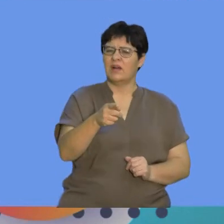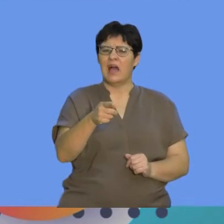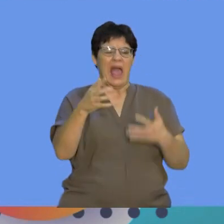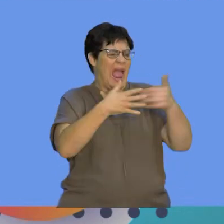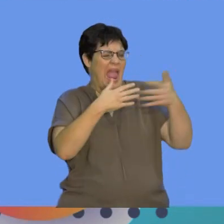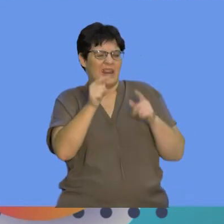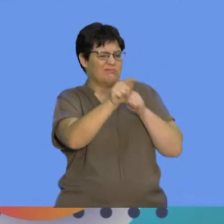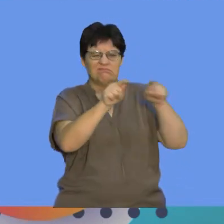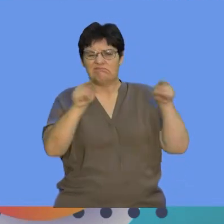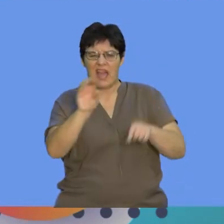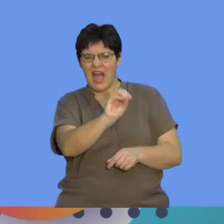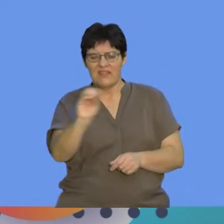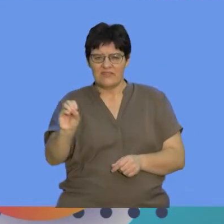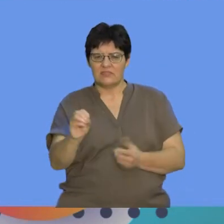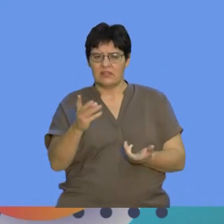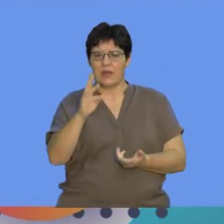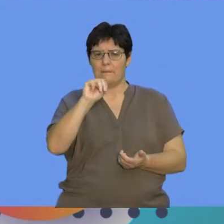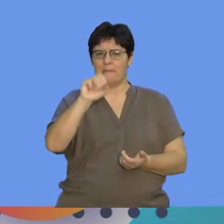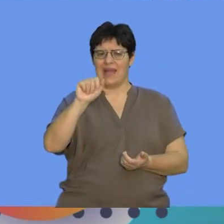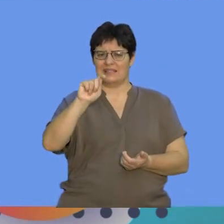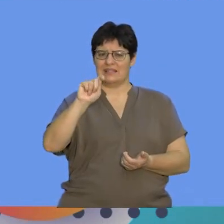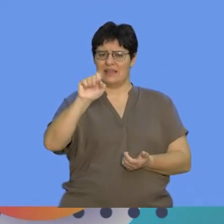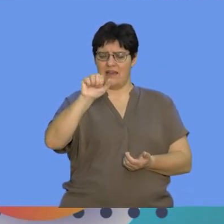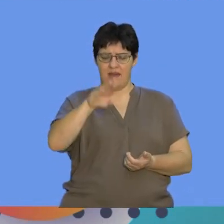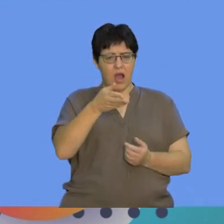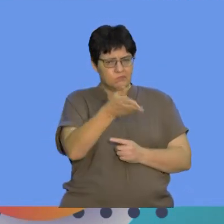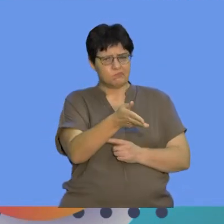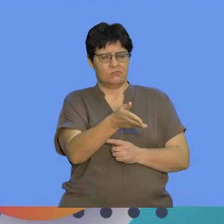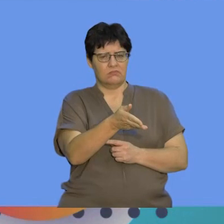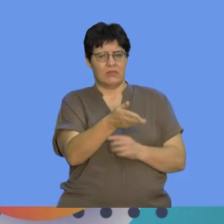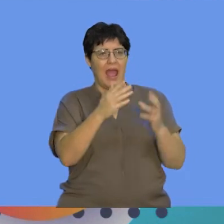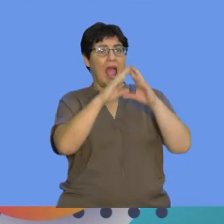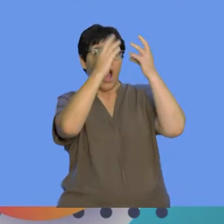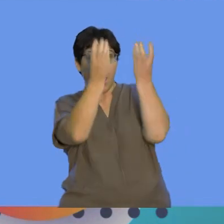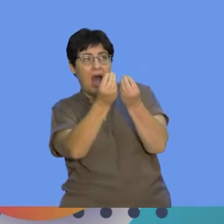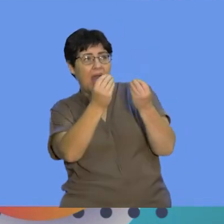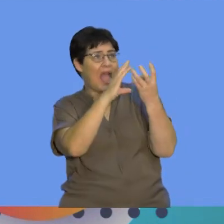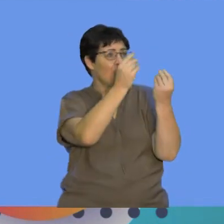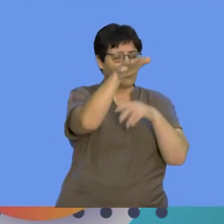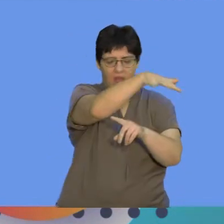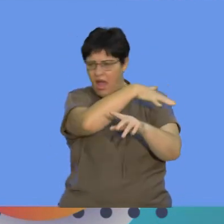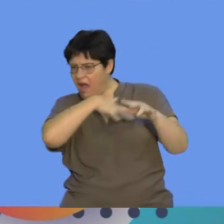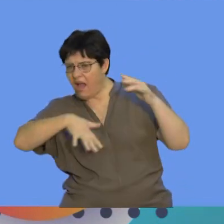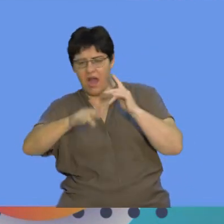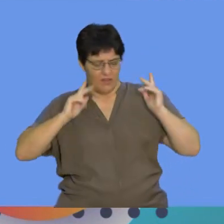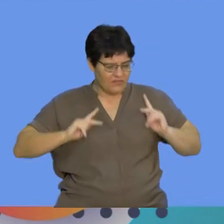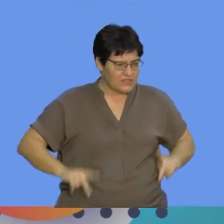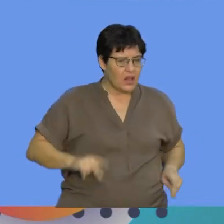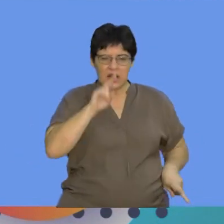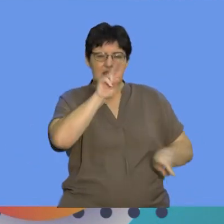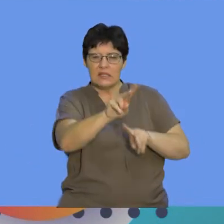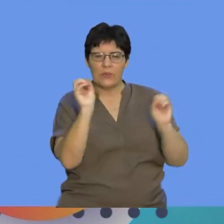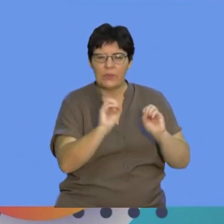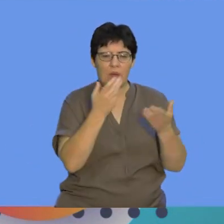form of matter. Put simple, we know that matter is everything, and everything around us, physical or